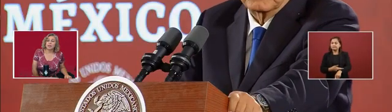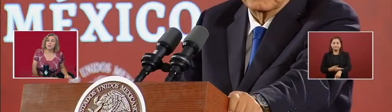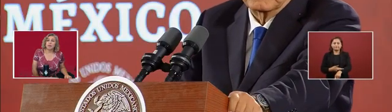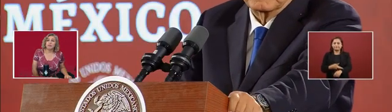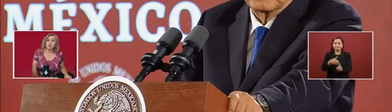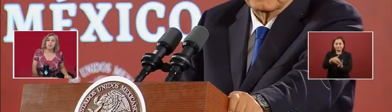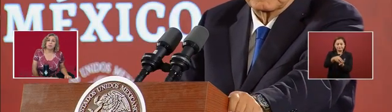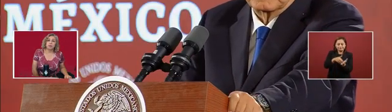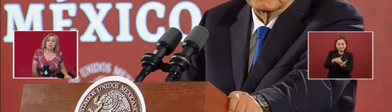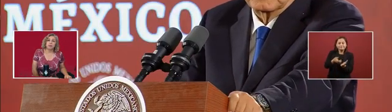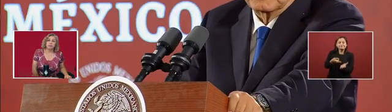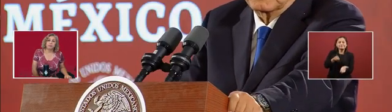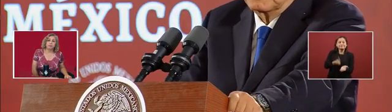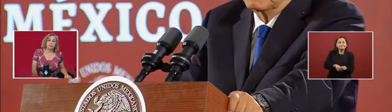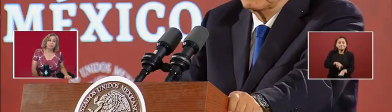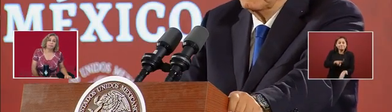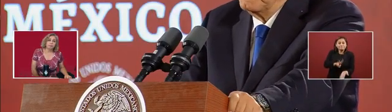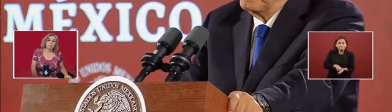extravagances,